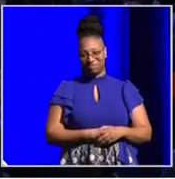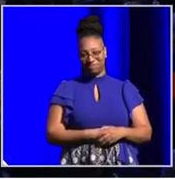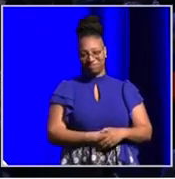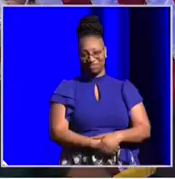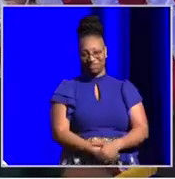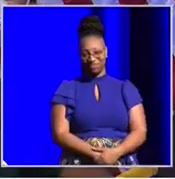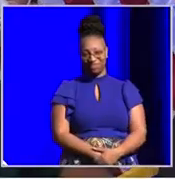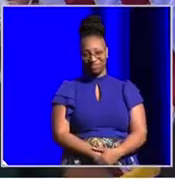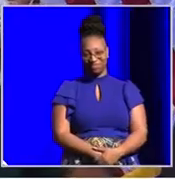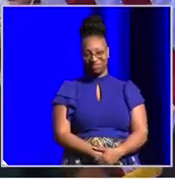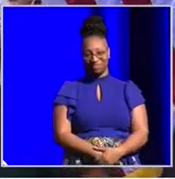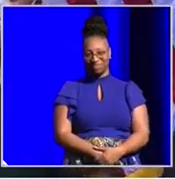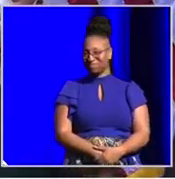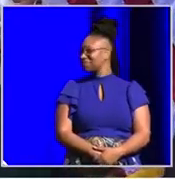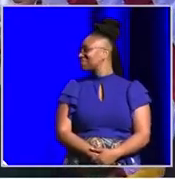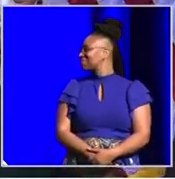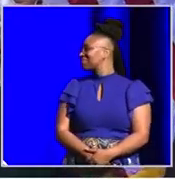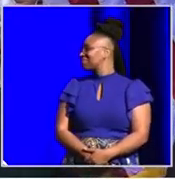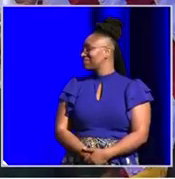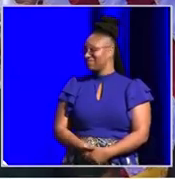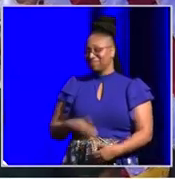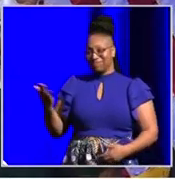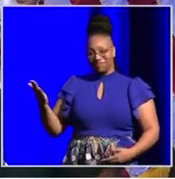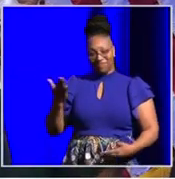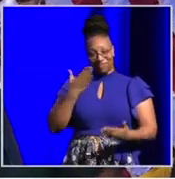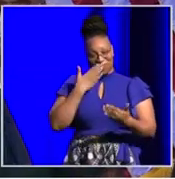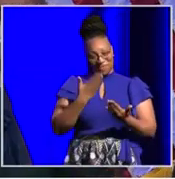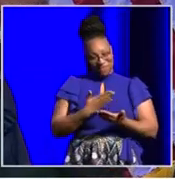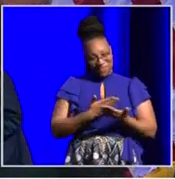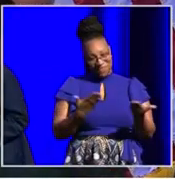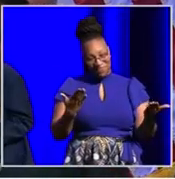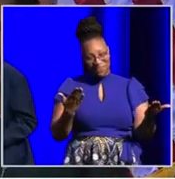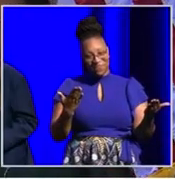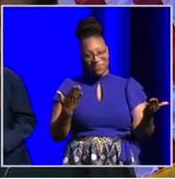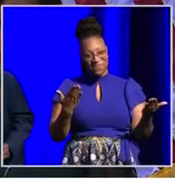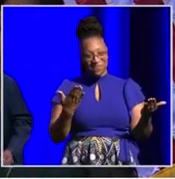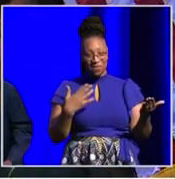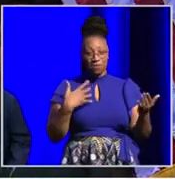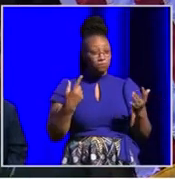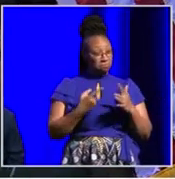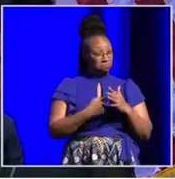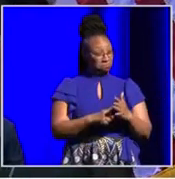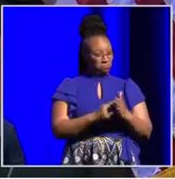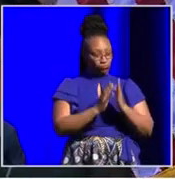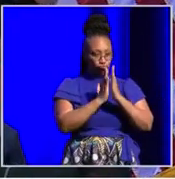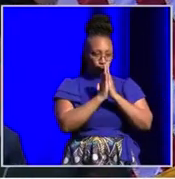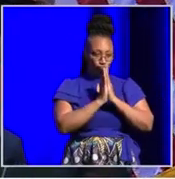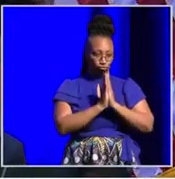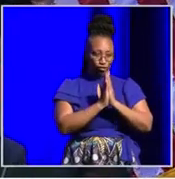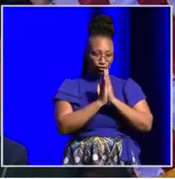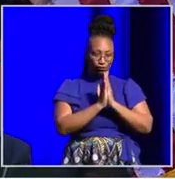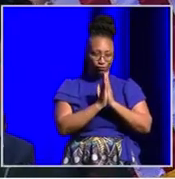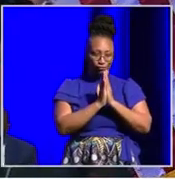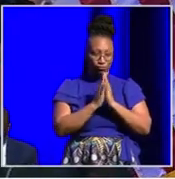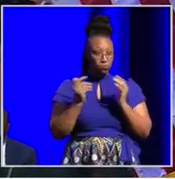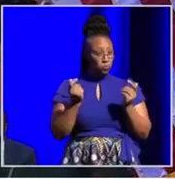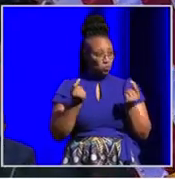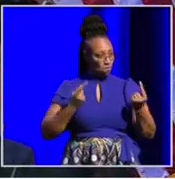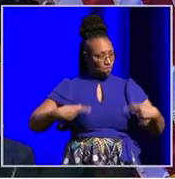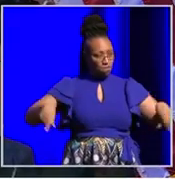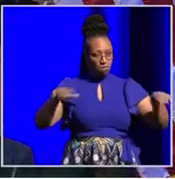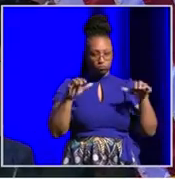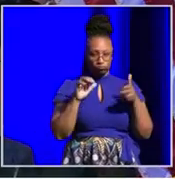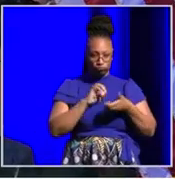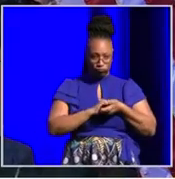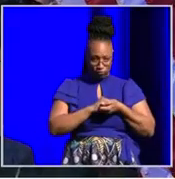Good morning. Please pray with me as I pray according to my faith tradition. Let us